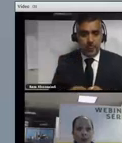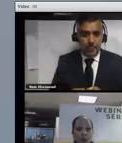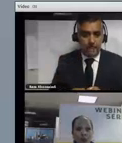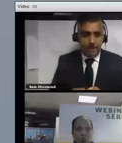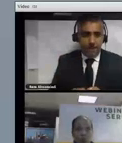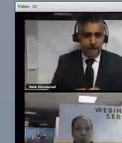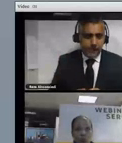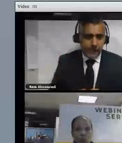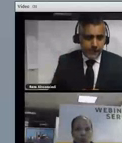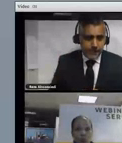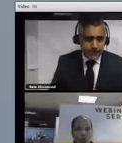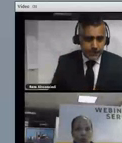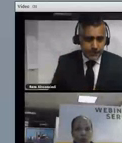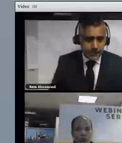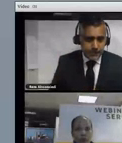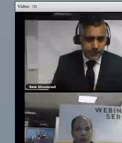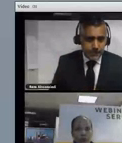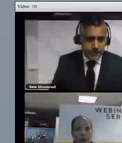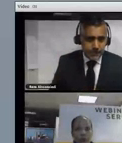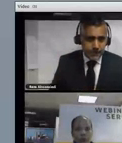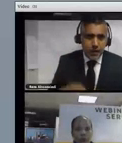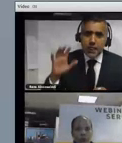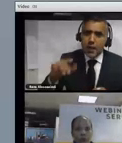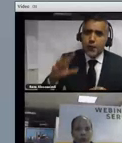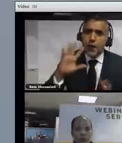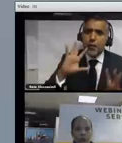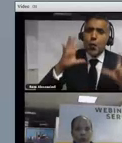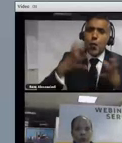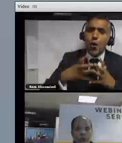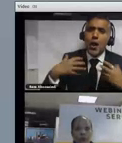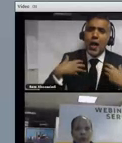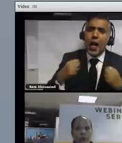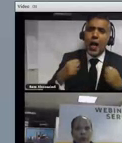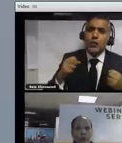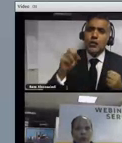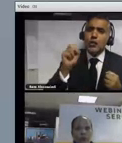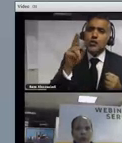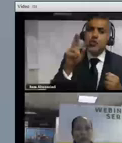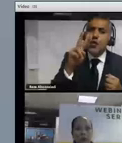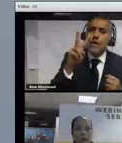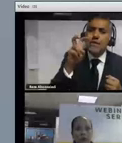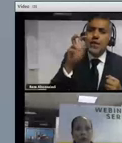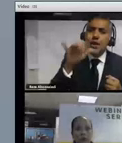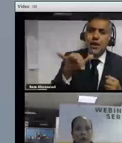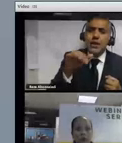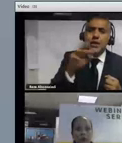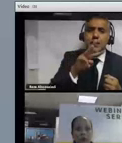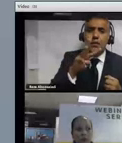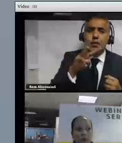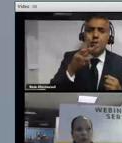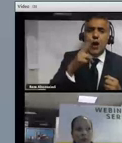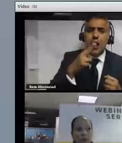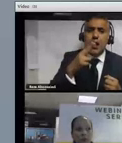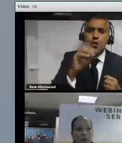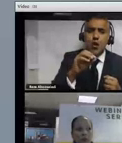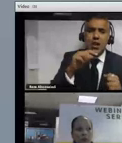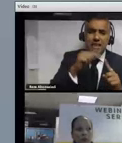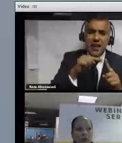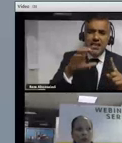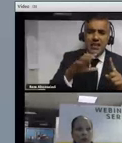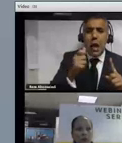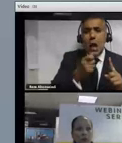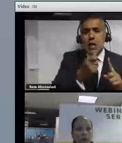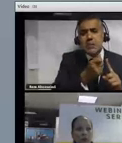Okay, so that was from the World Health Surveys. There were these World Health Surveys that WHO did in, I forget how many, dozens of